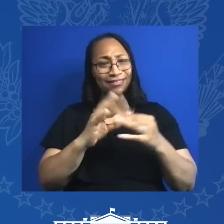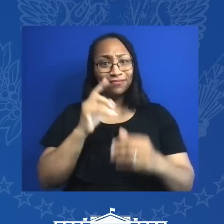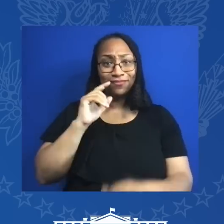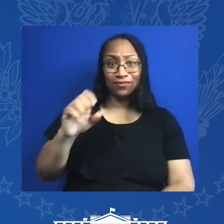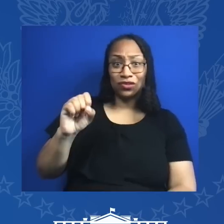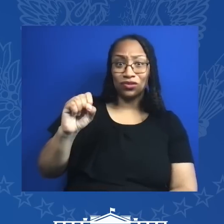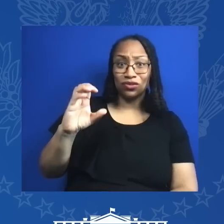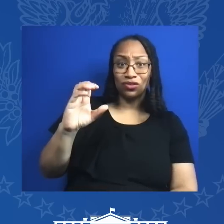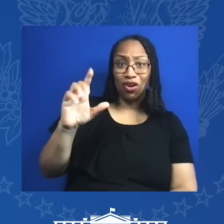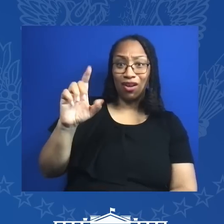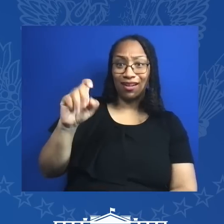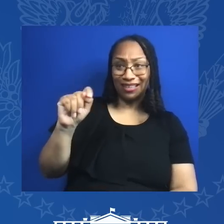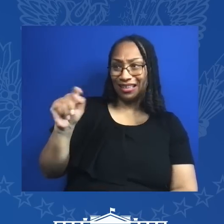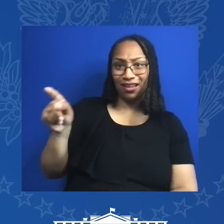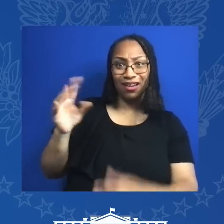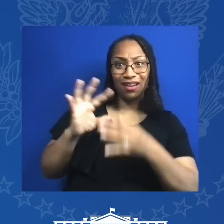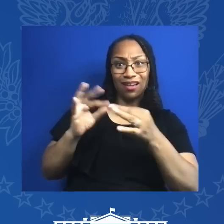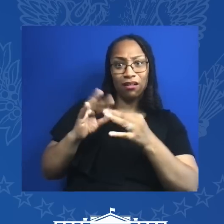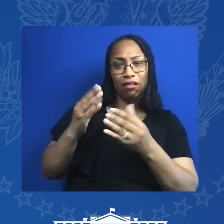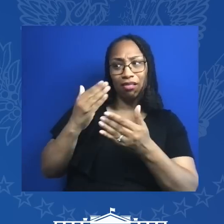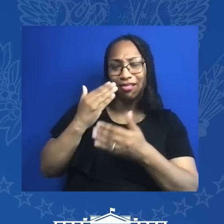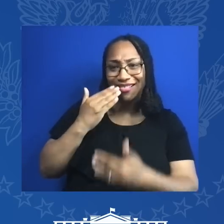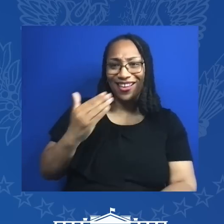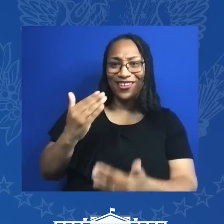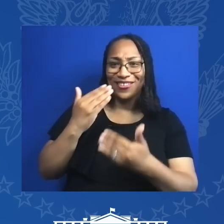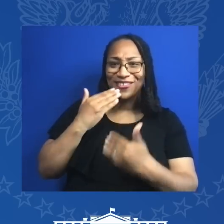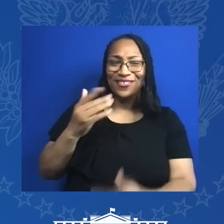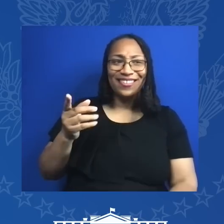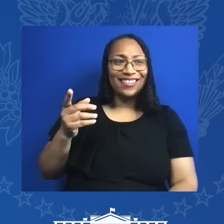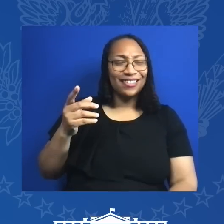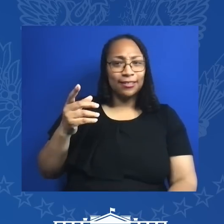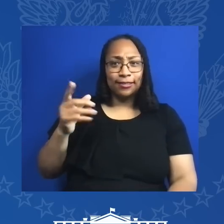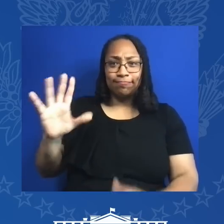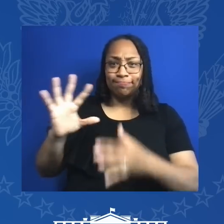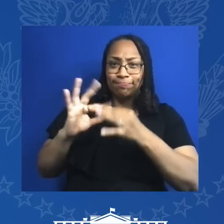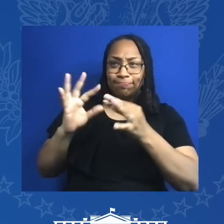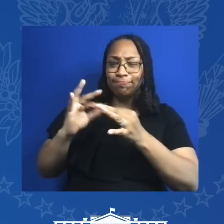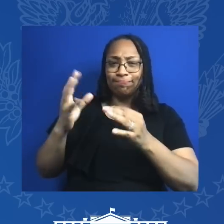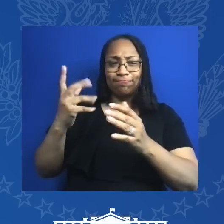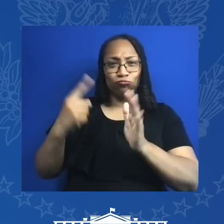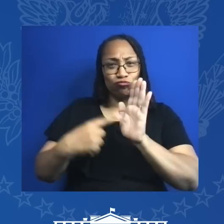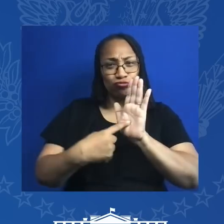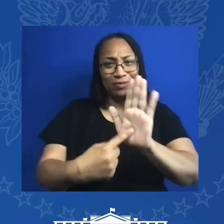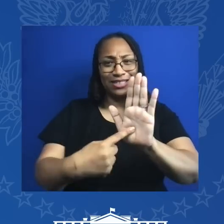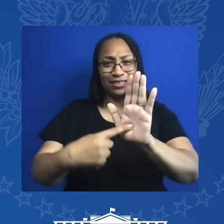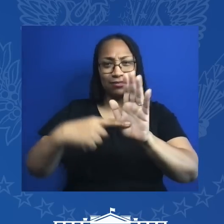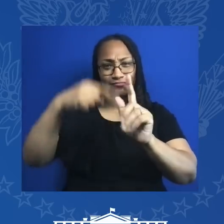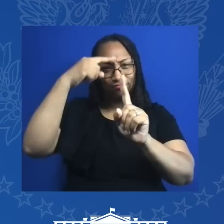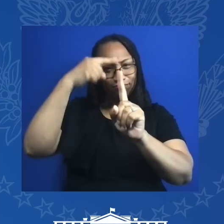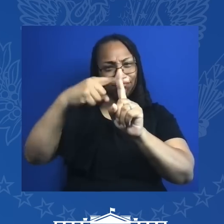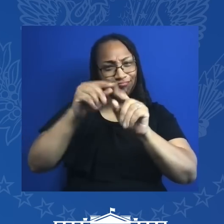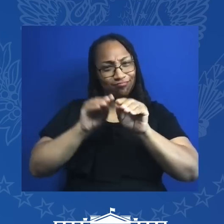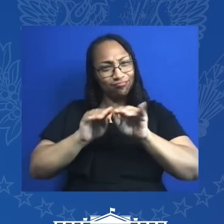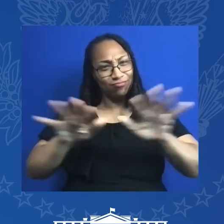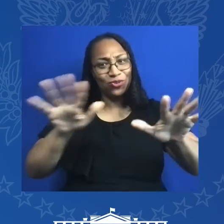you and your family represent for our entire country. And to all of you, happy Pride